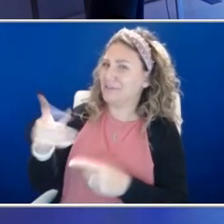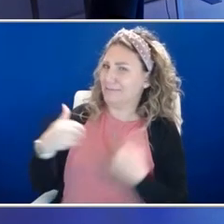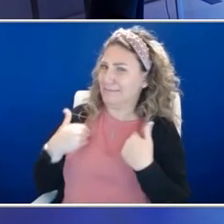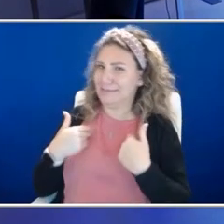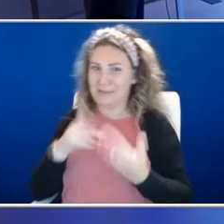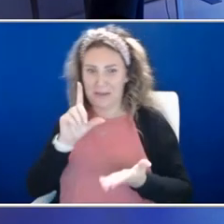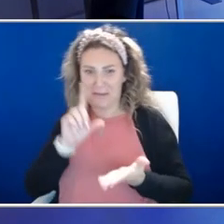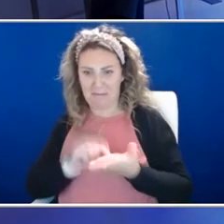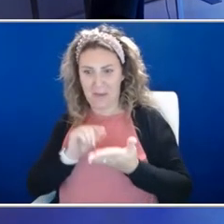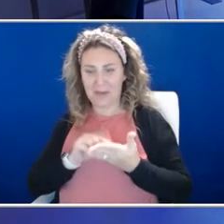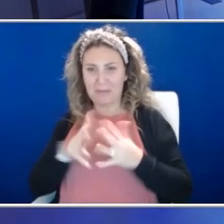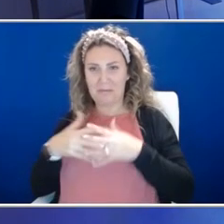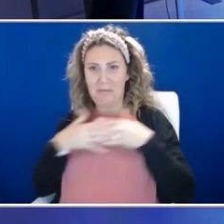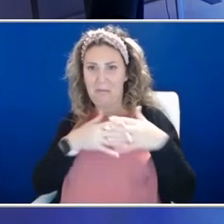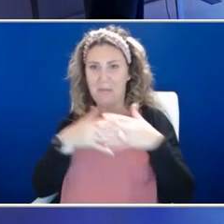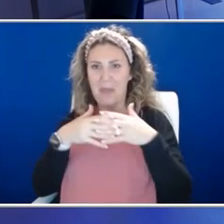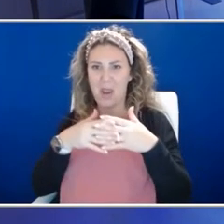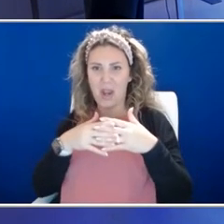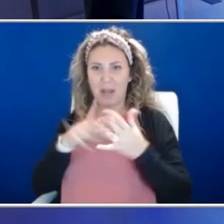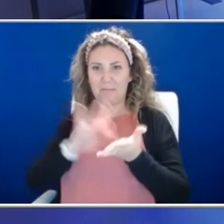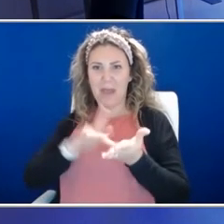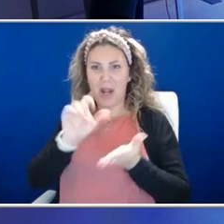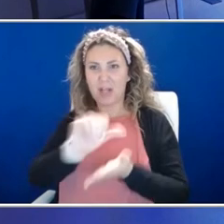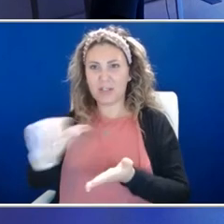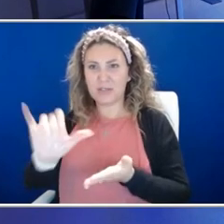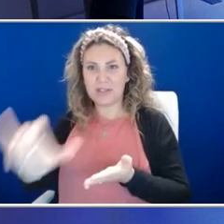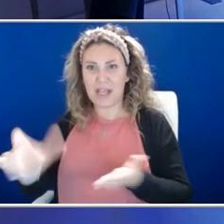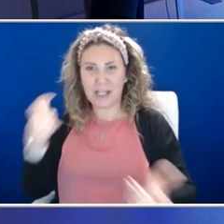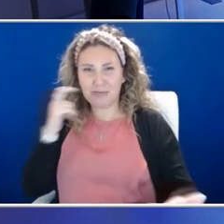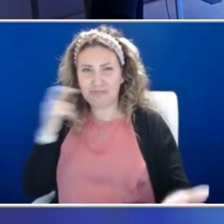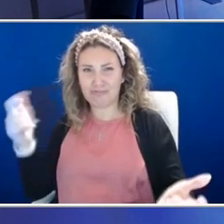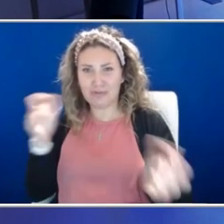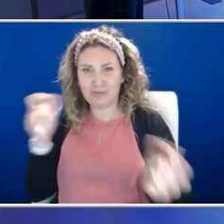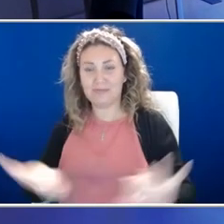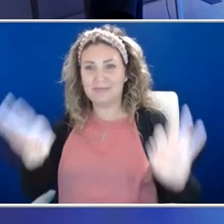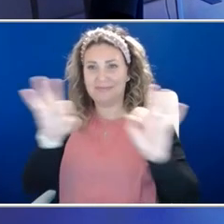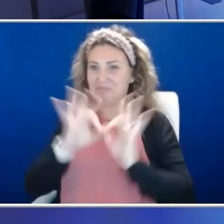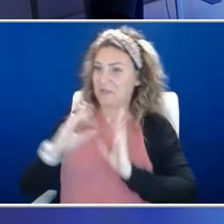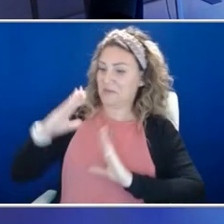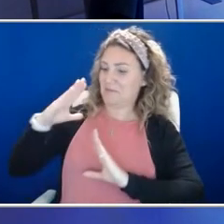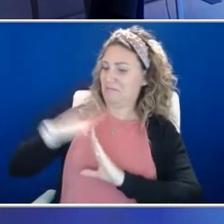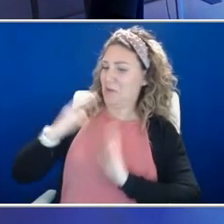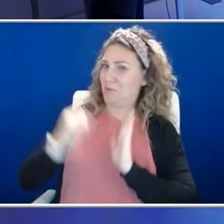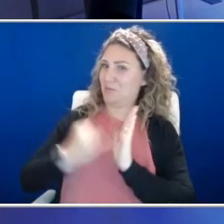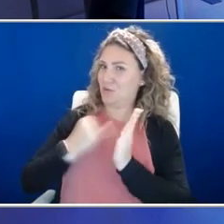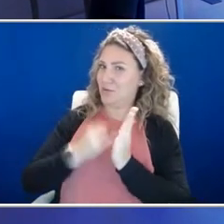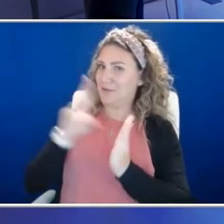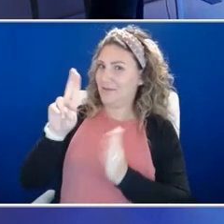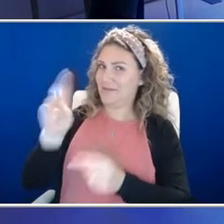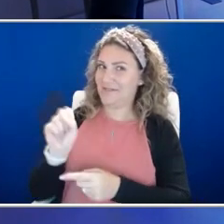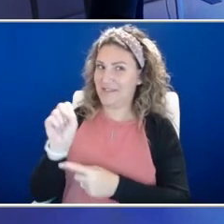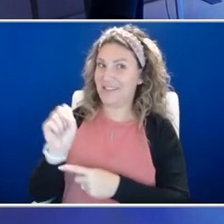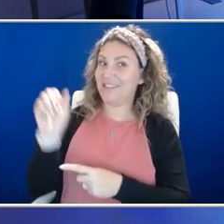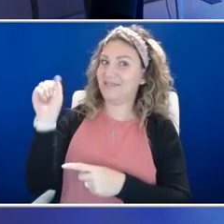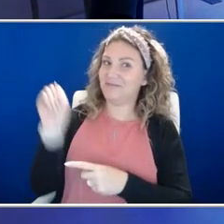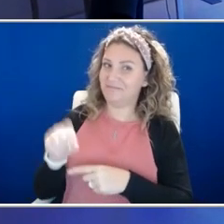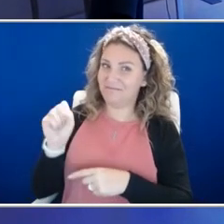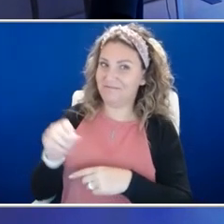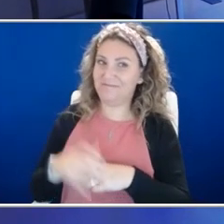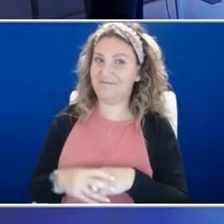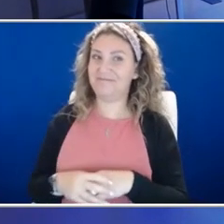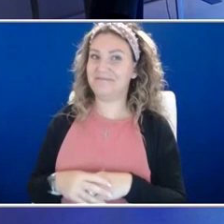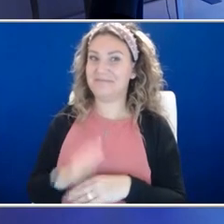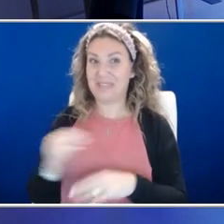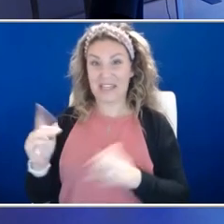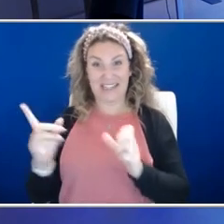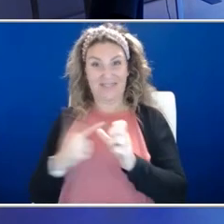American Medical Association, JAMA, that's a pretty darn big deal. That's one of the top flight journals in the U.S. It certainly is, and it's a first for me, too.